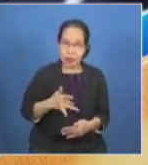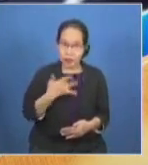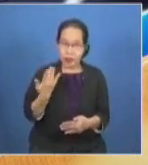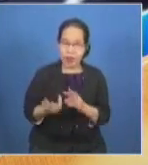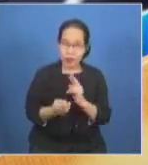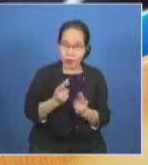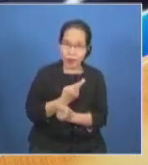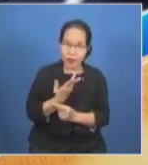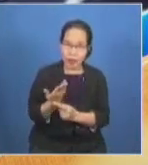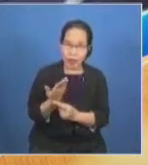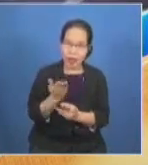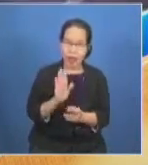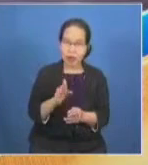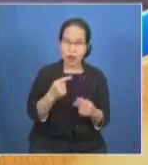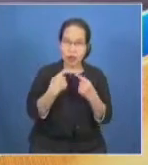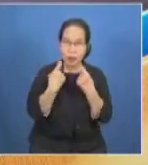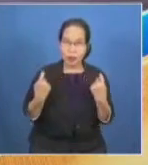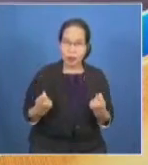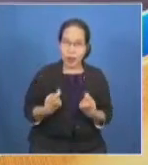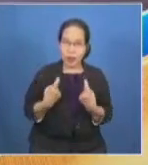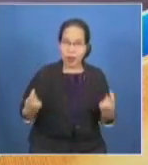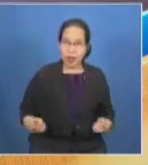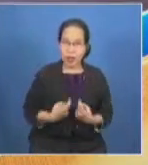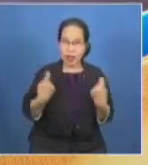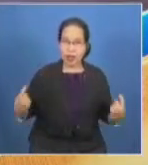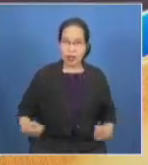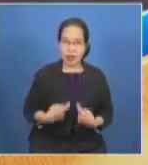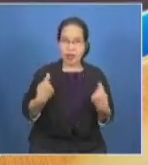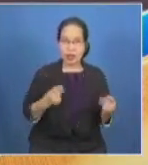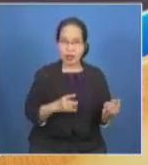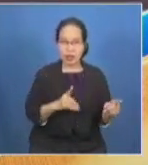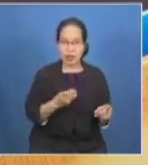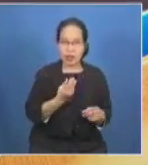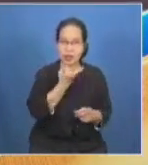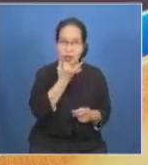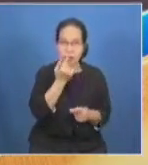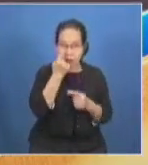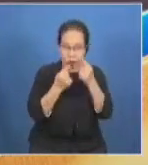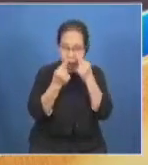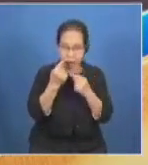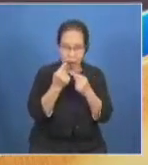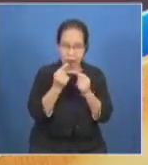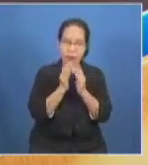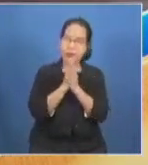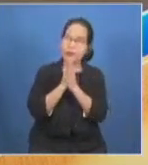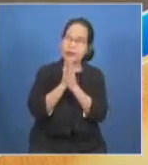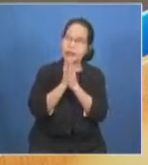And there are instances that since you feel that you are